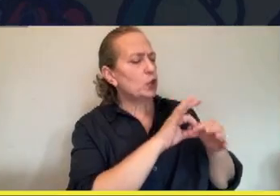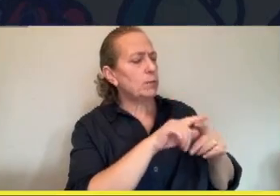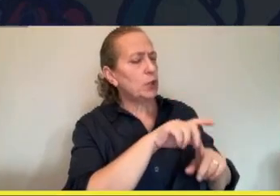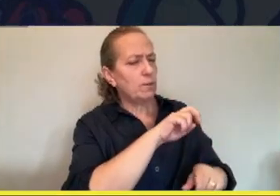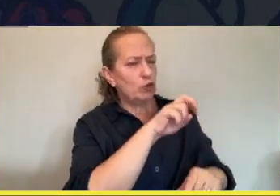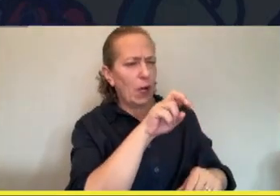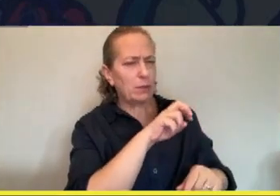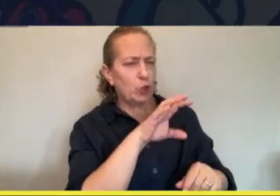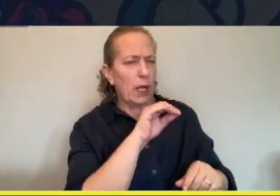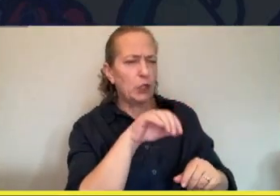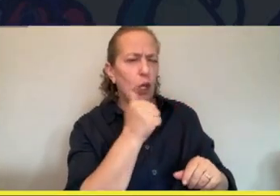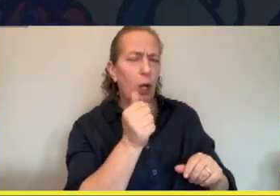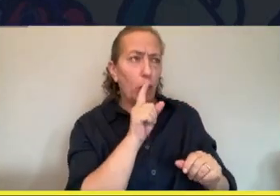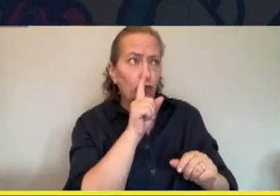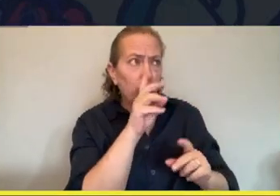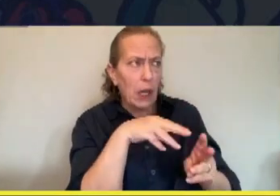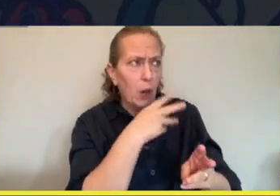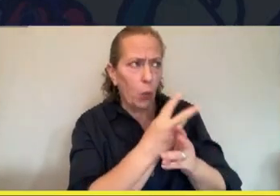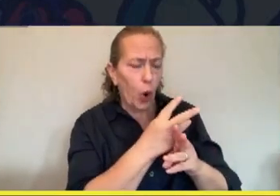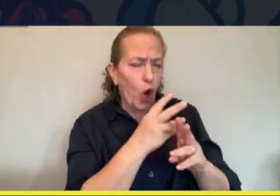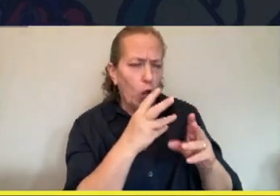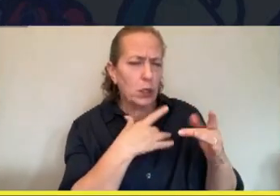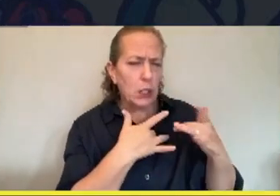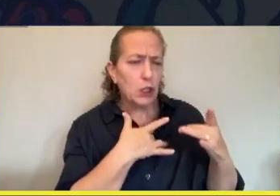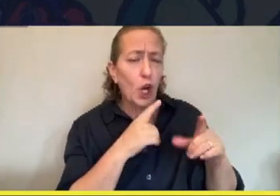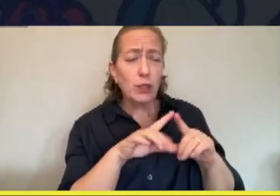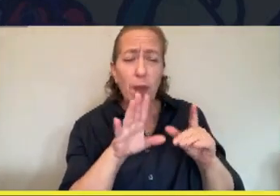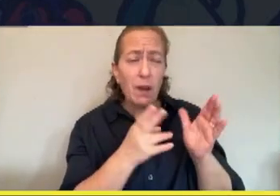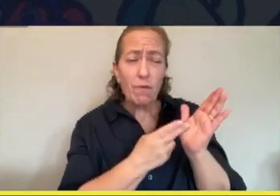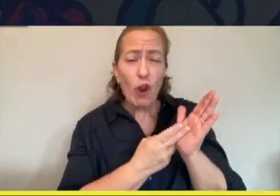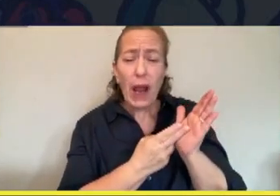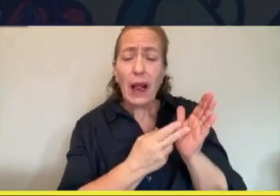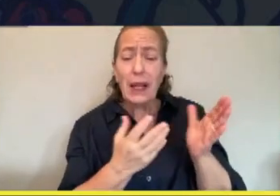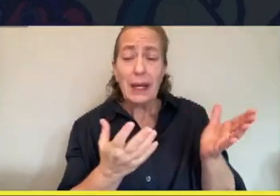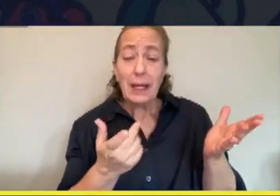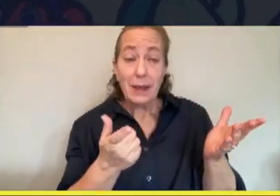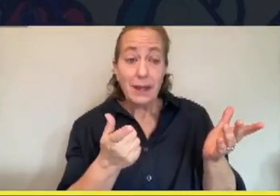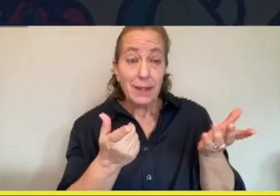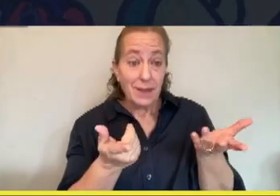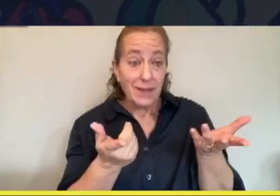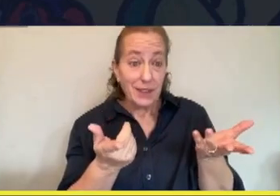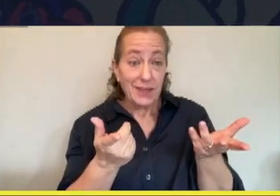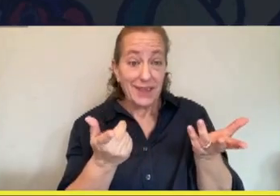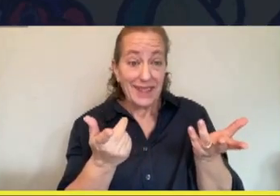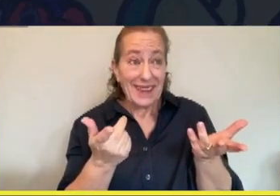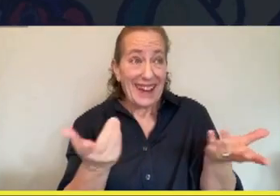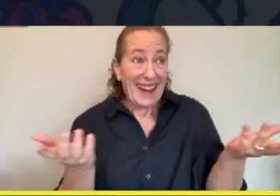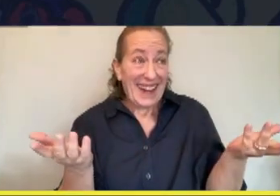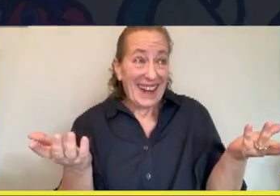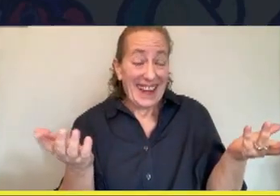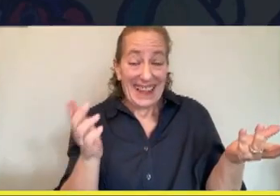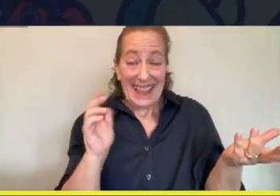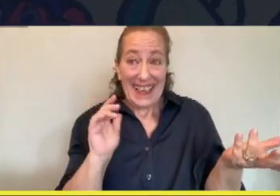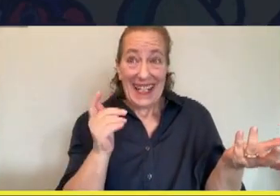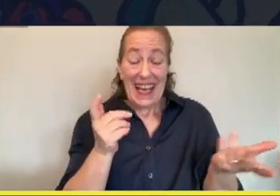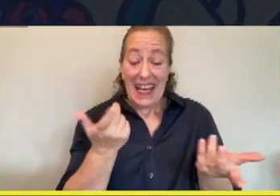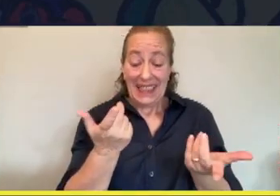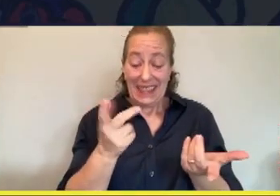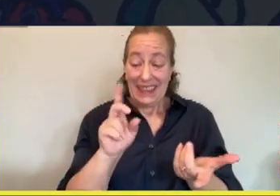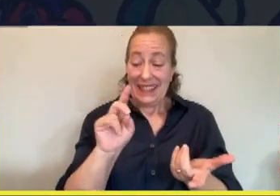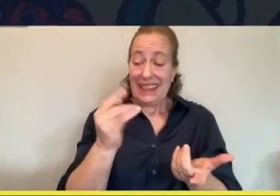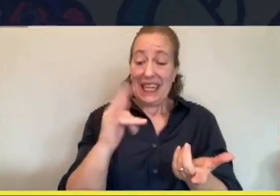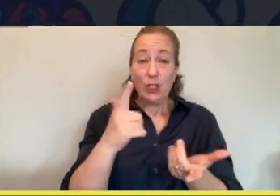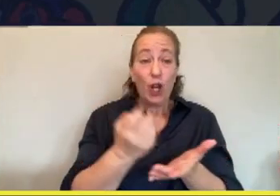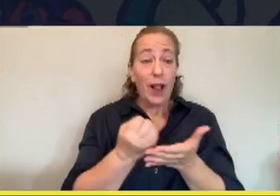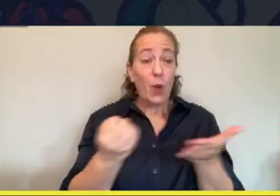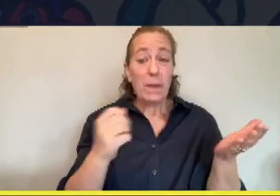But frankly, have you had a digital appointment? They're not that satisfying. And I don't think it's